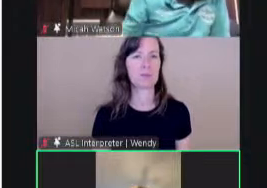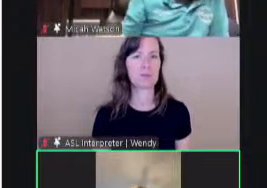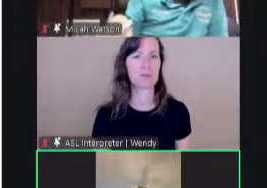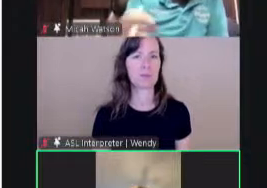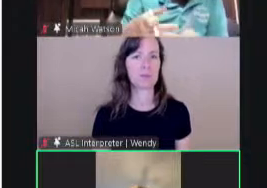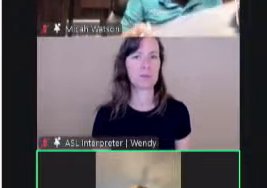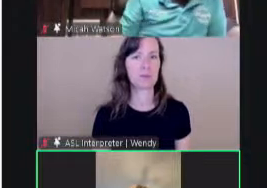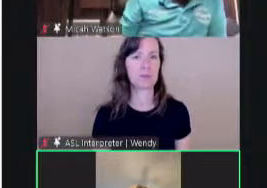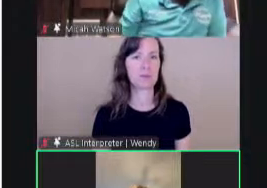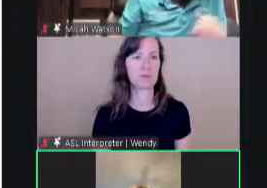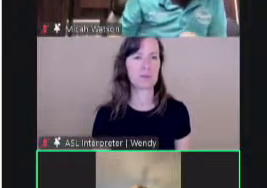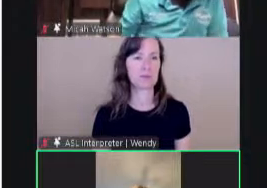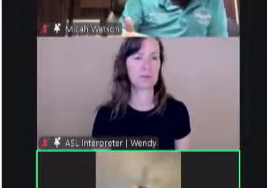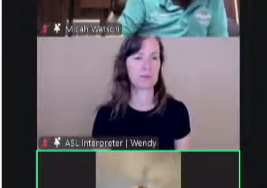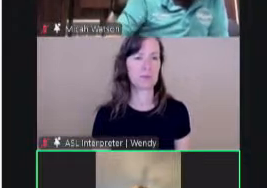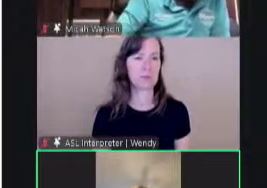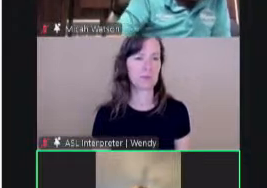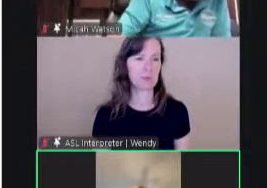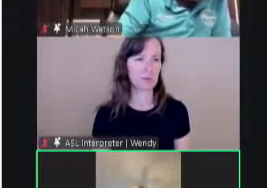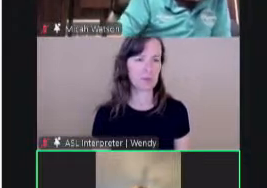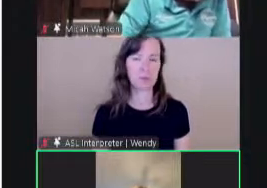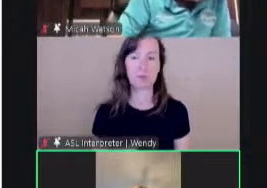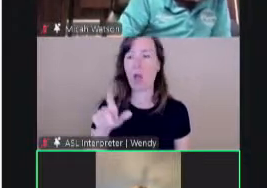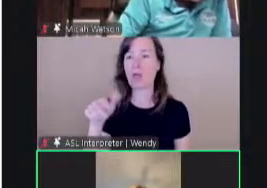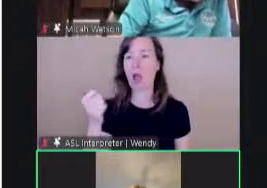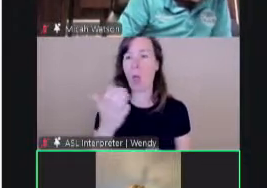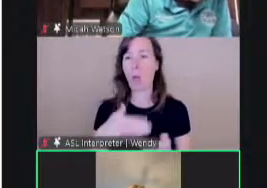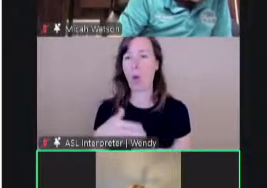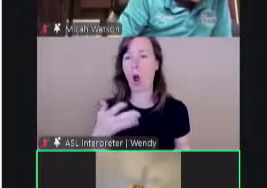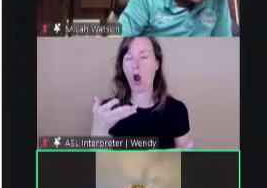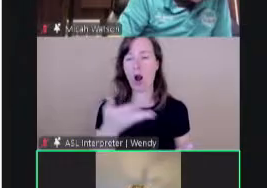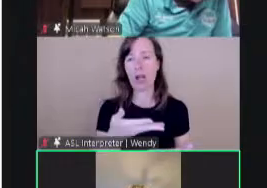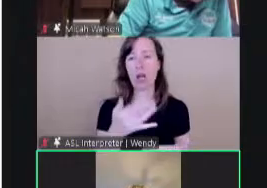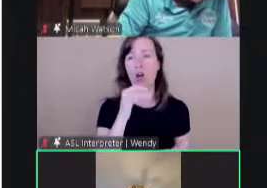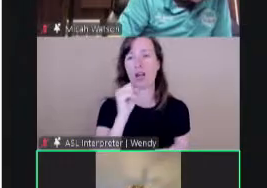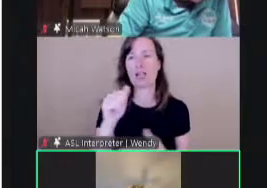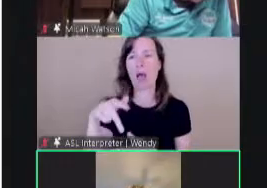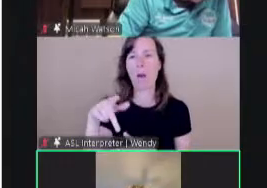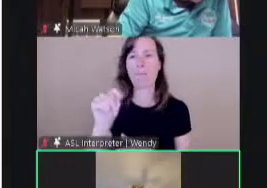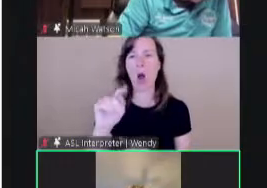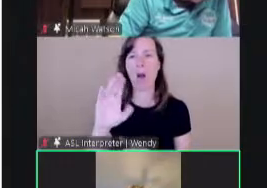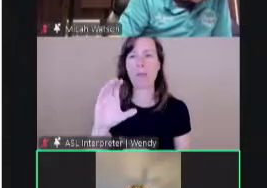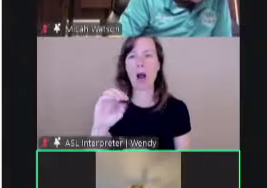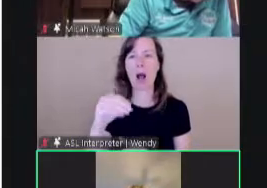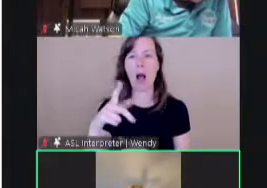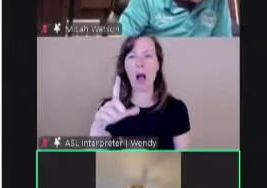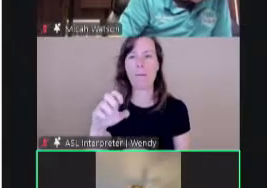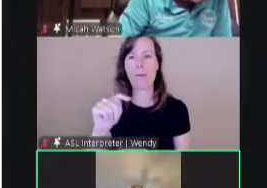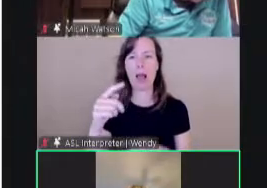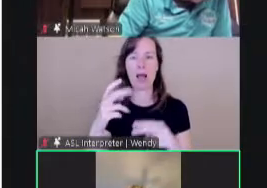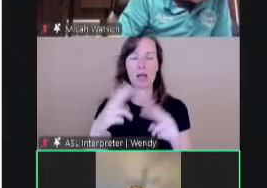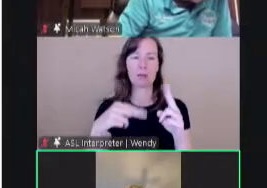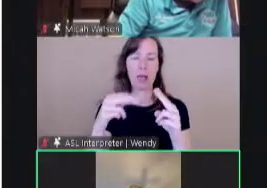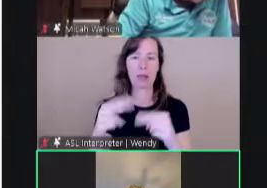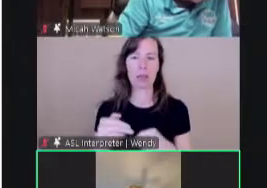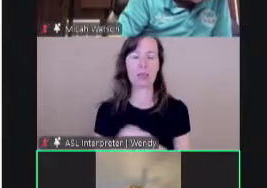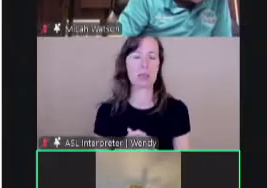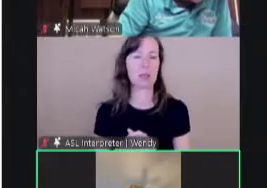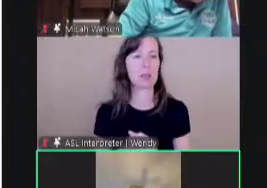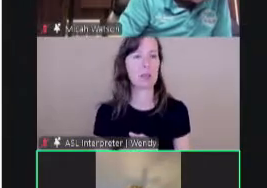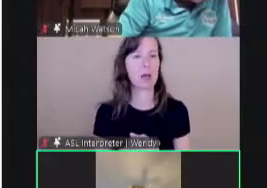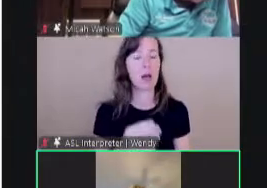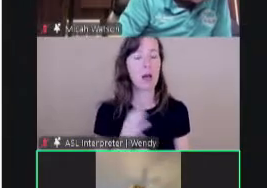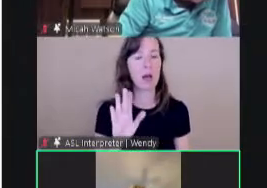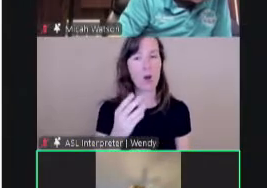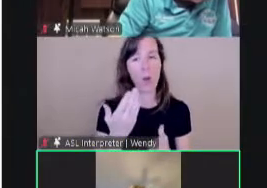the apartment complex. And as you recall from our last discussion,